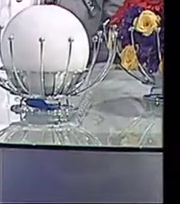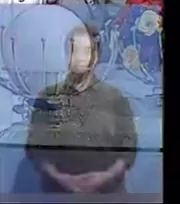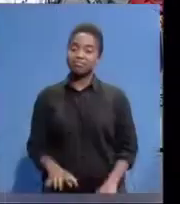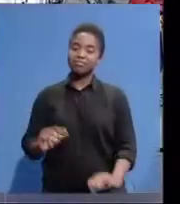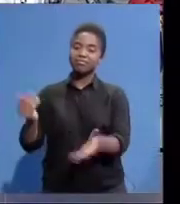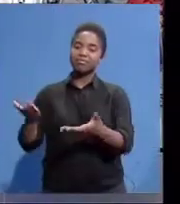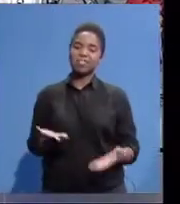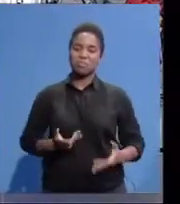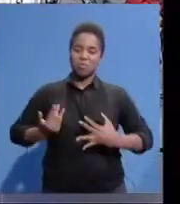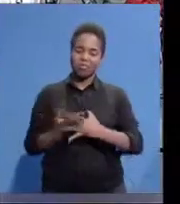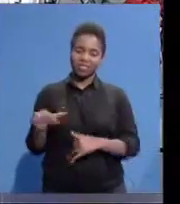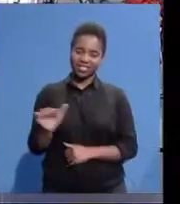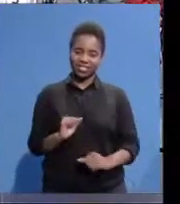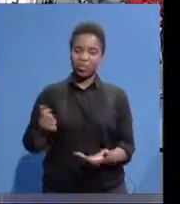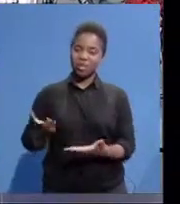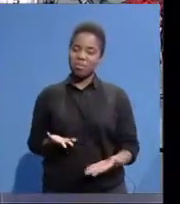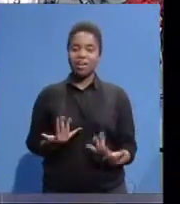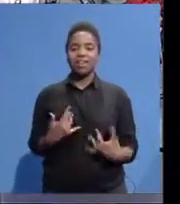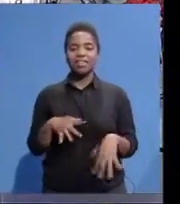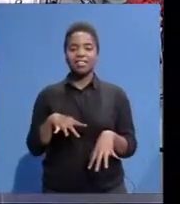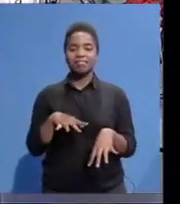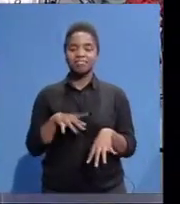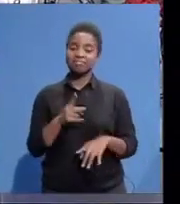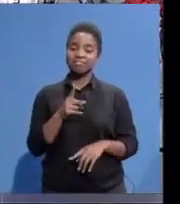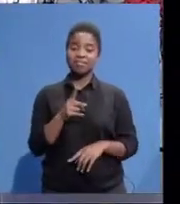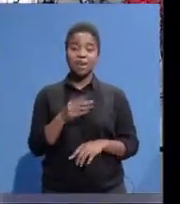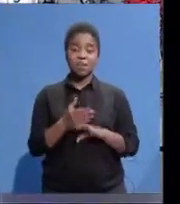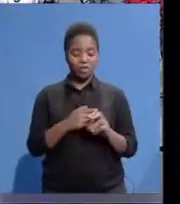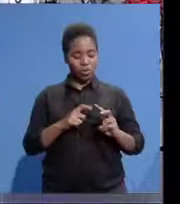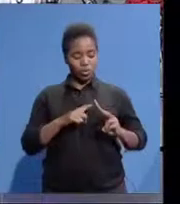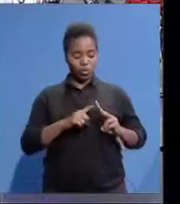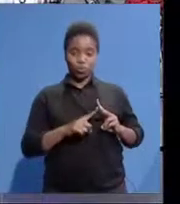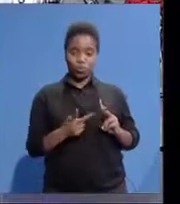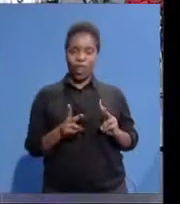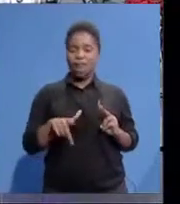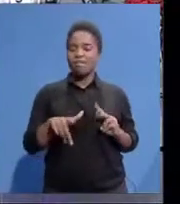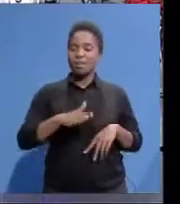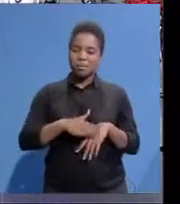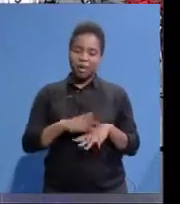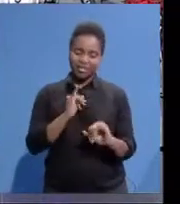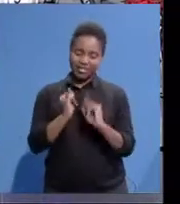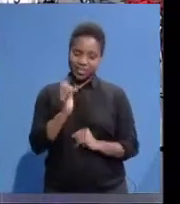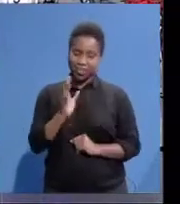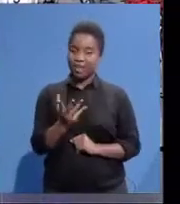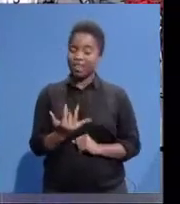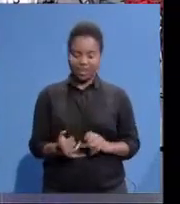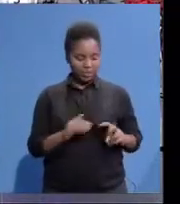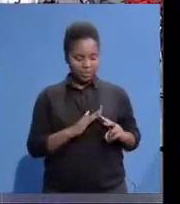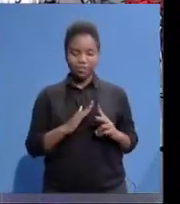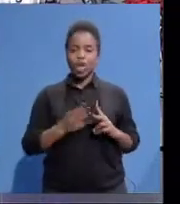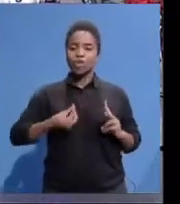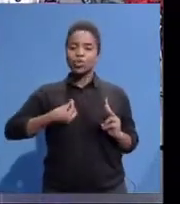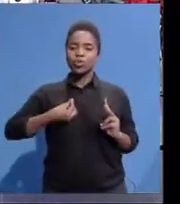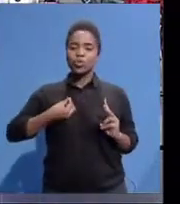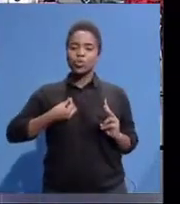Welcome back after the break. We will be catching up with our guests earlier a little bit later, but right now in studio, we are joined by two members of the Youth League,